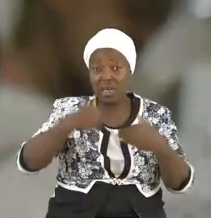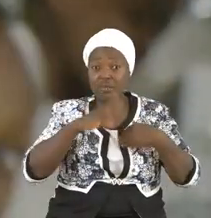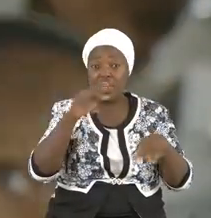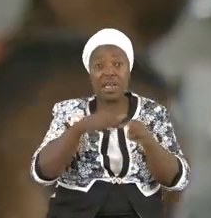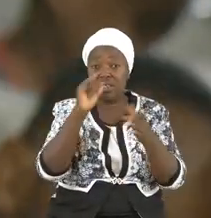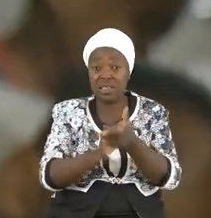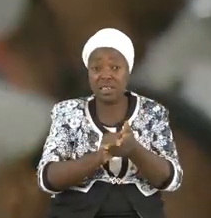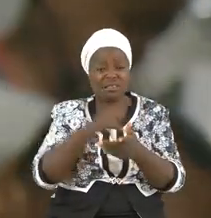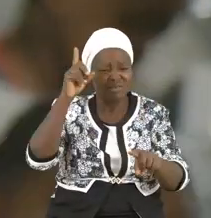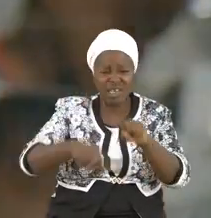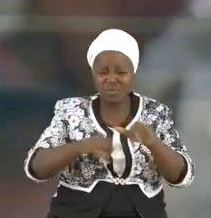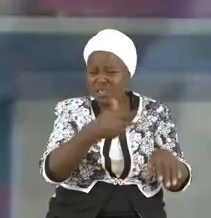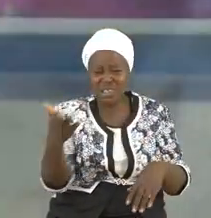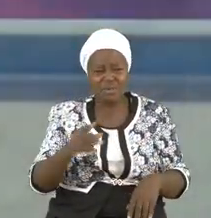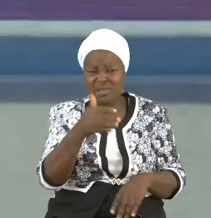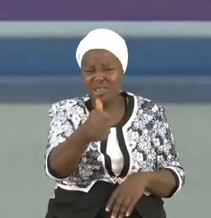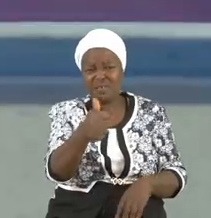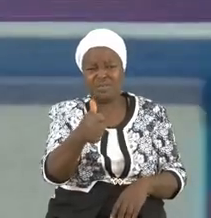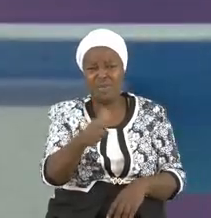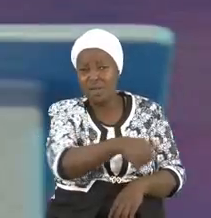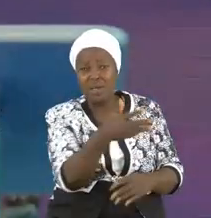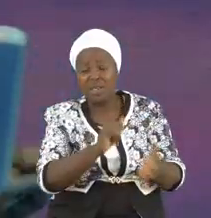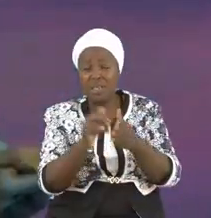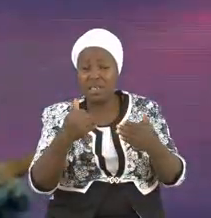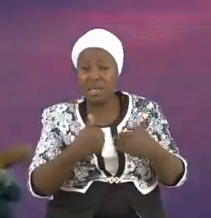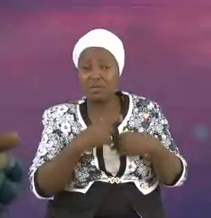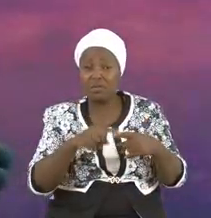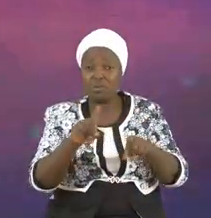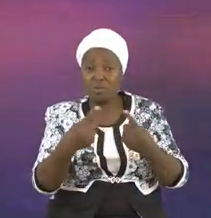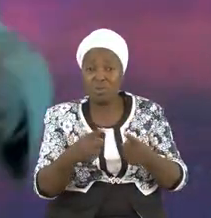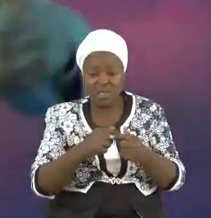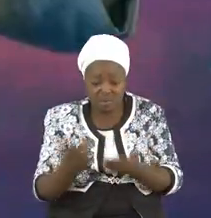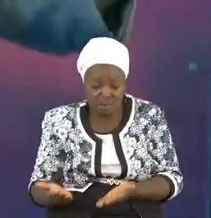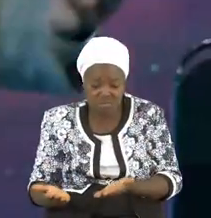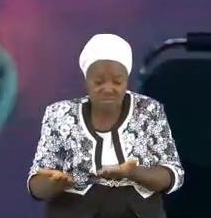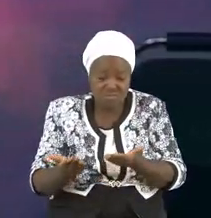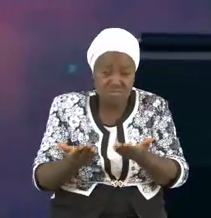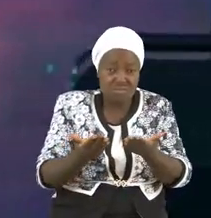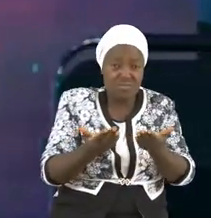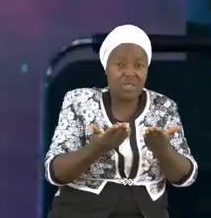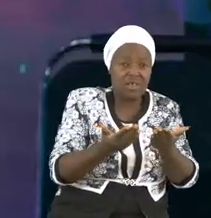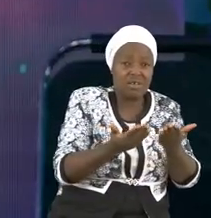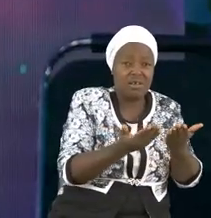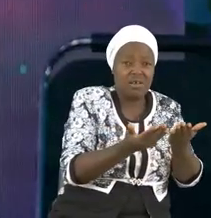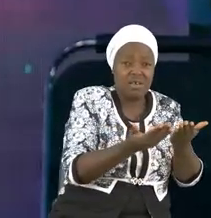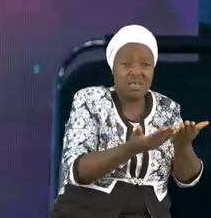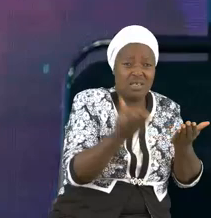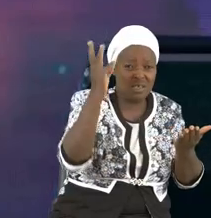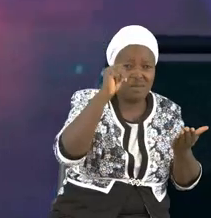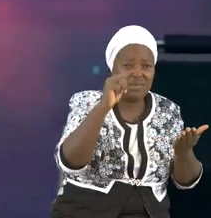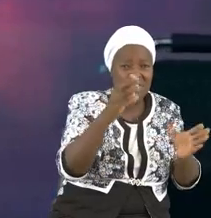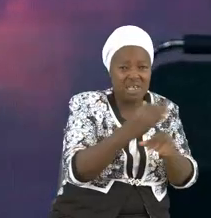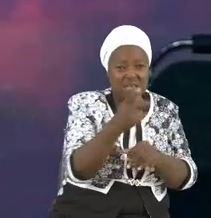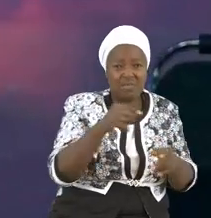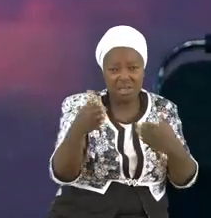he wanted to go, they have to carry him and then get him there, carry him back.